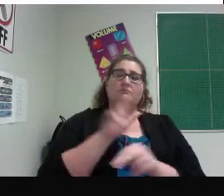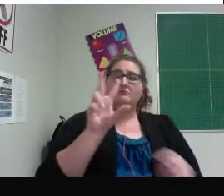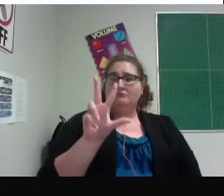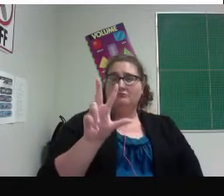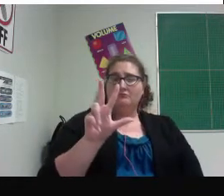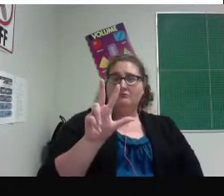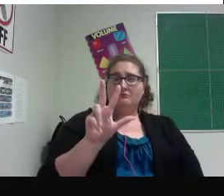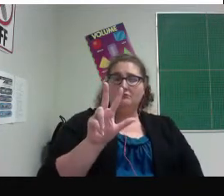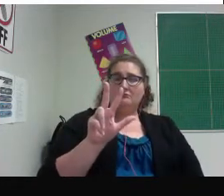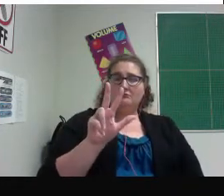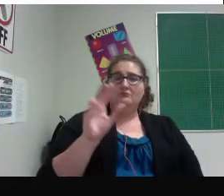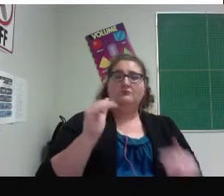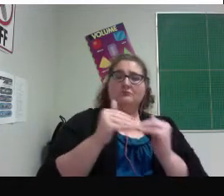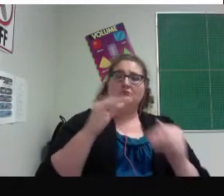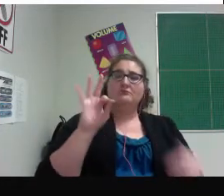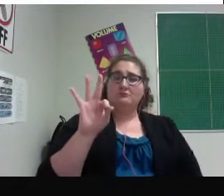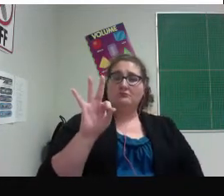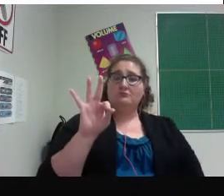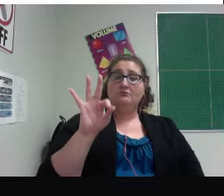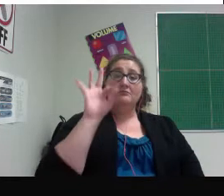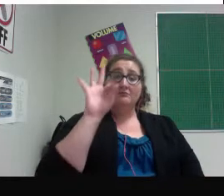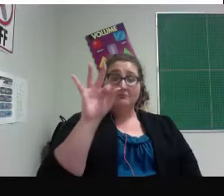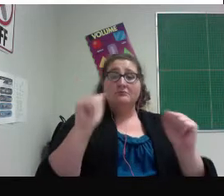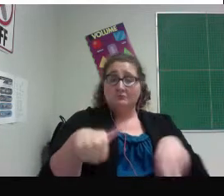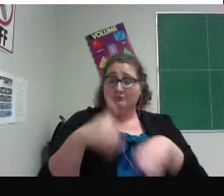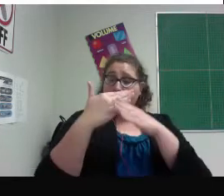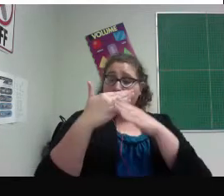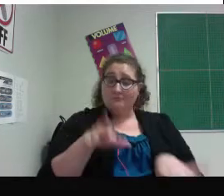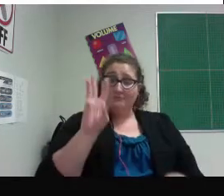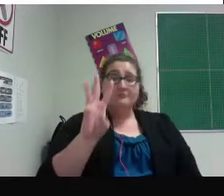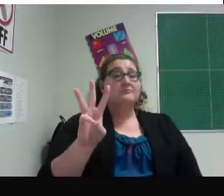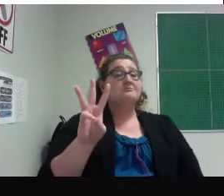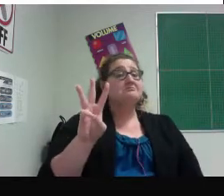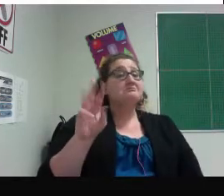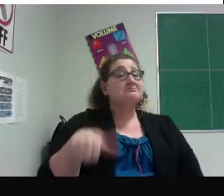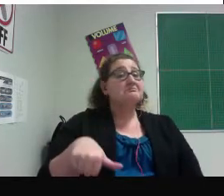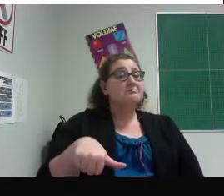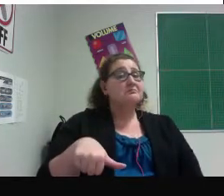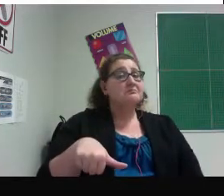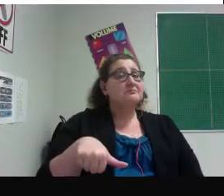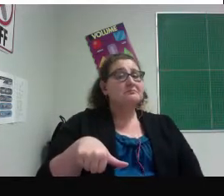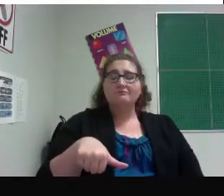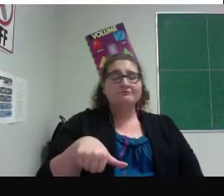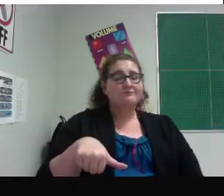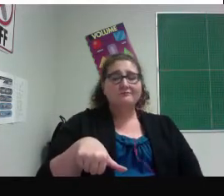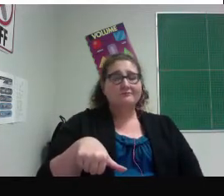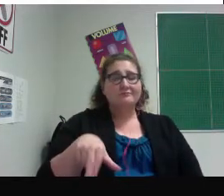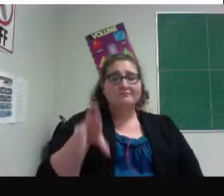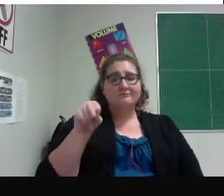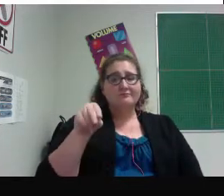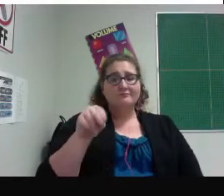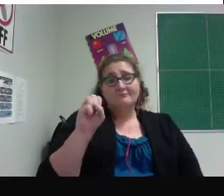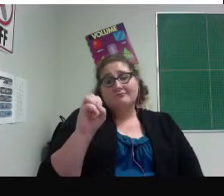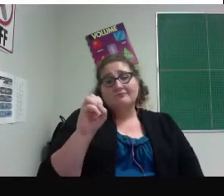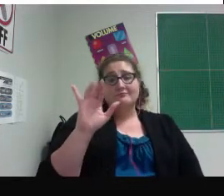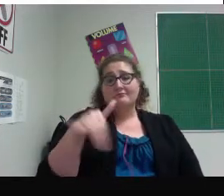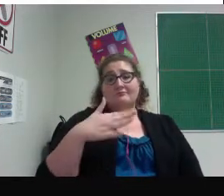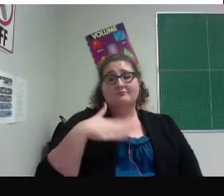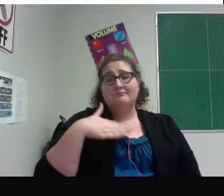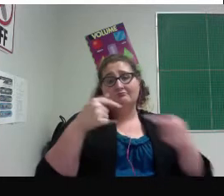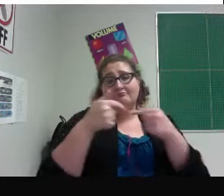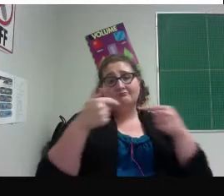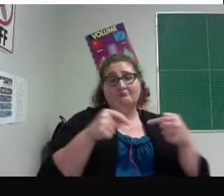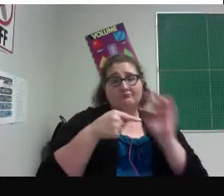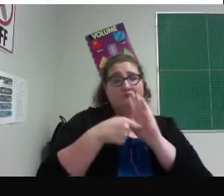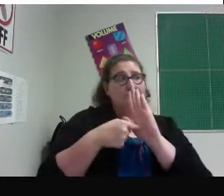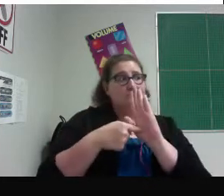I'm going to multiply it by 3. I get 9. Is 9 divisible by 6? No, so there is